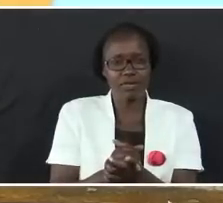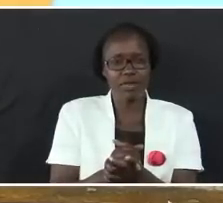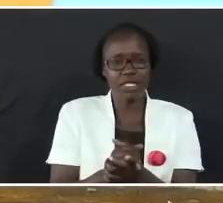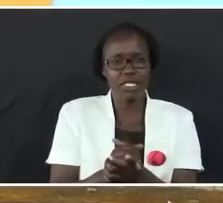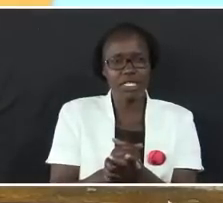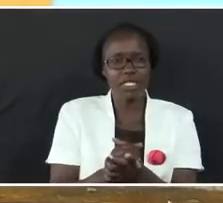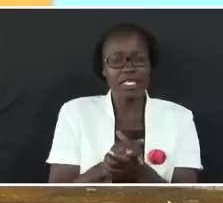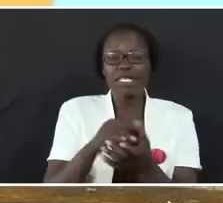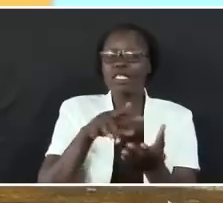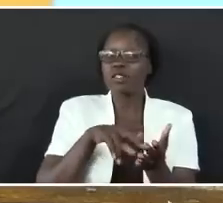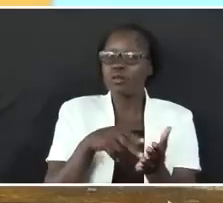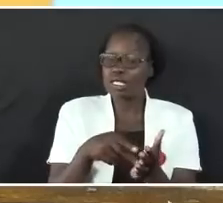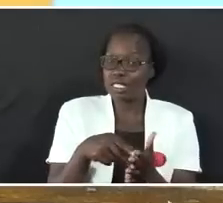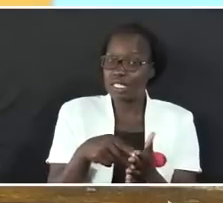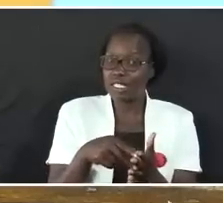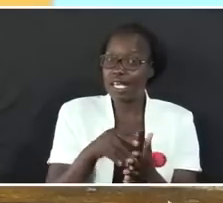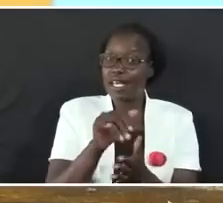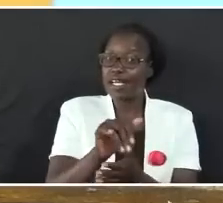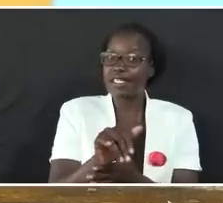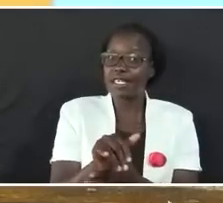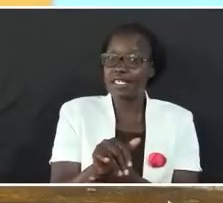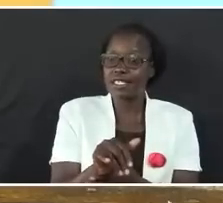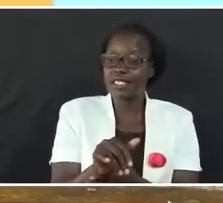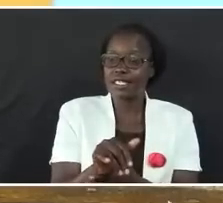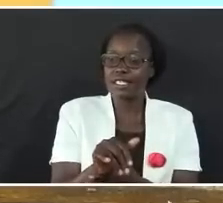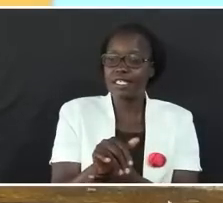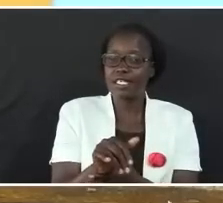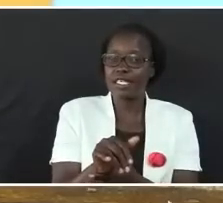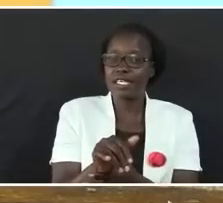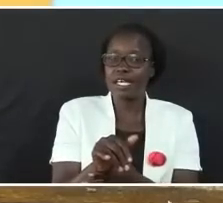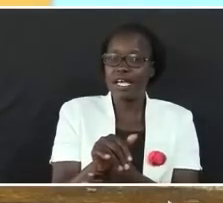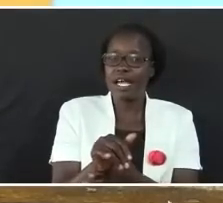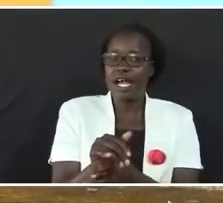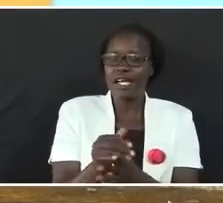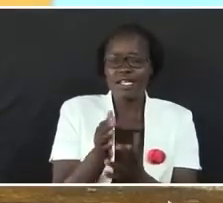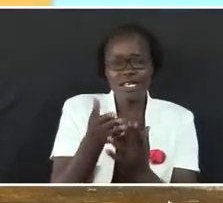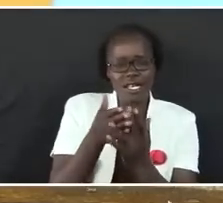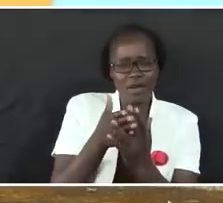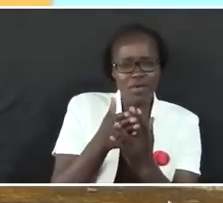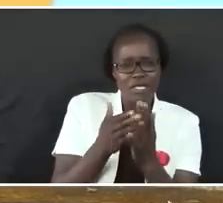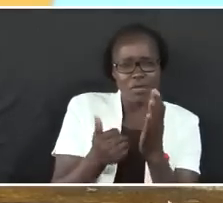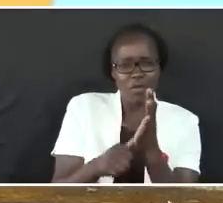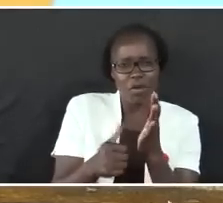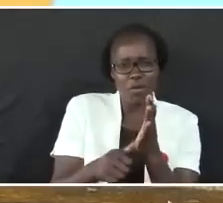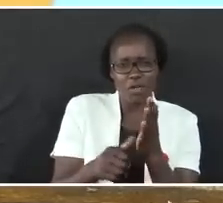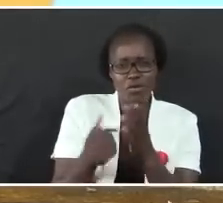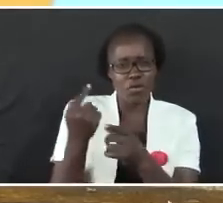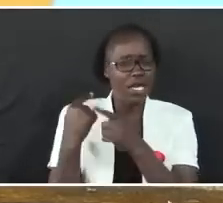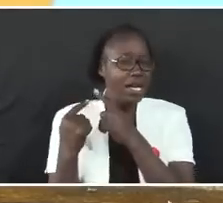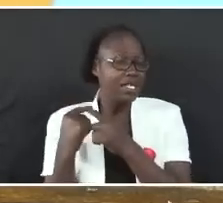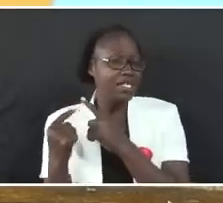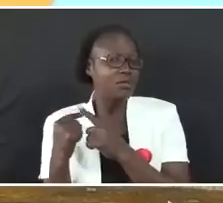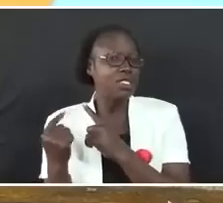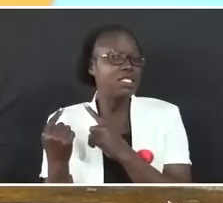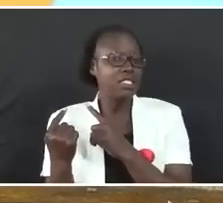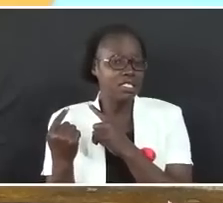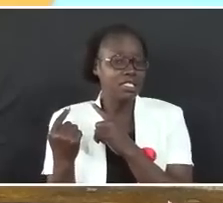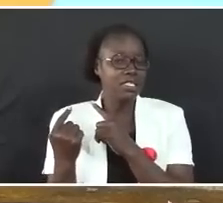It means that amidst the tribulation we are going